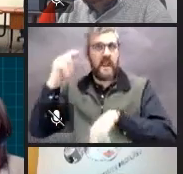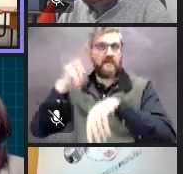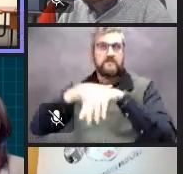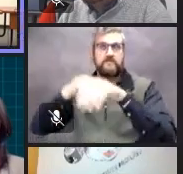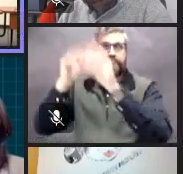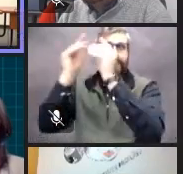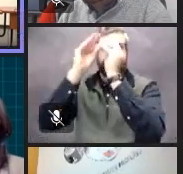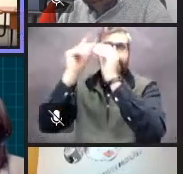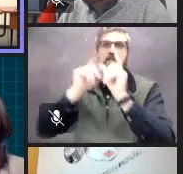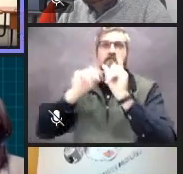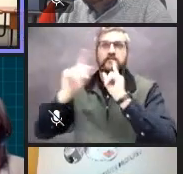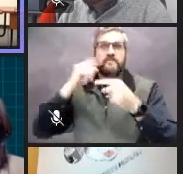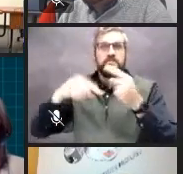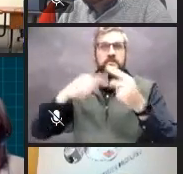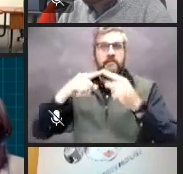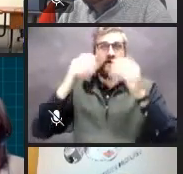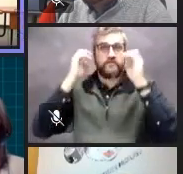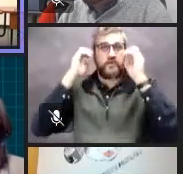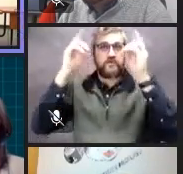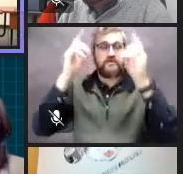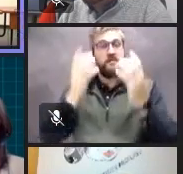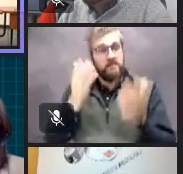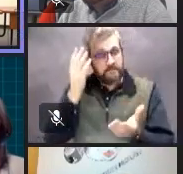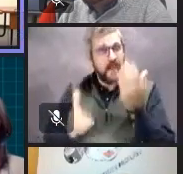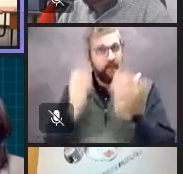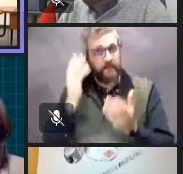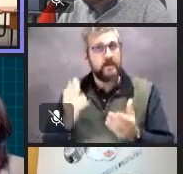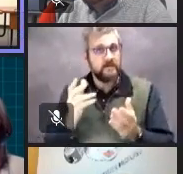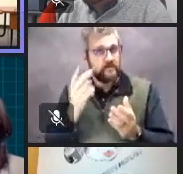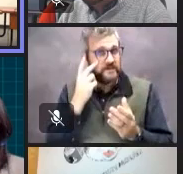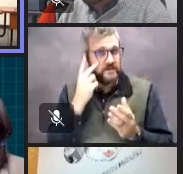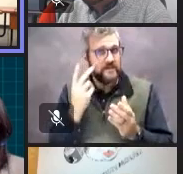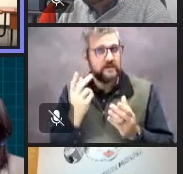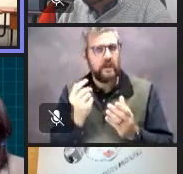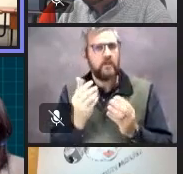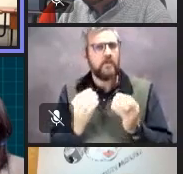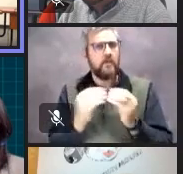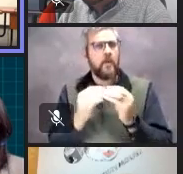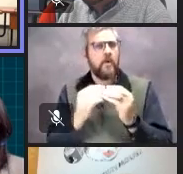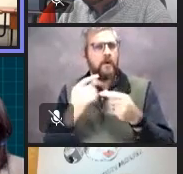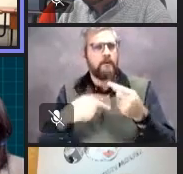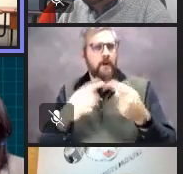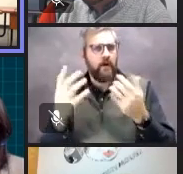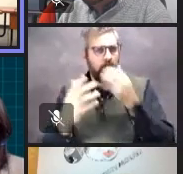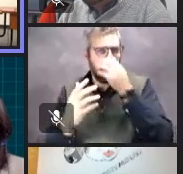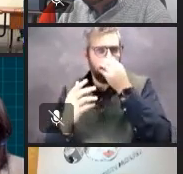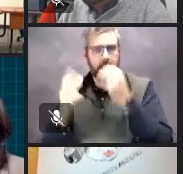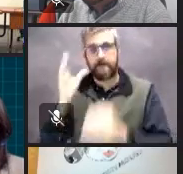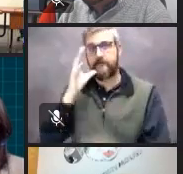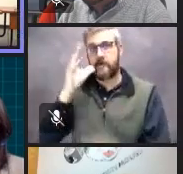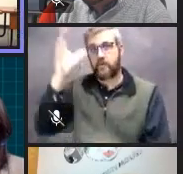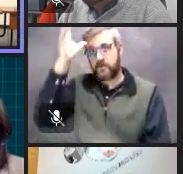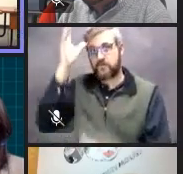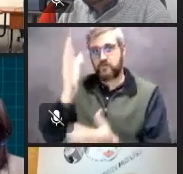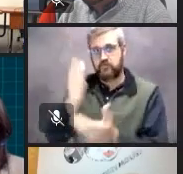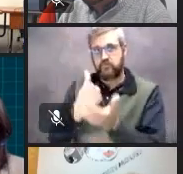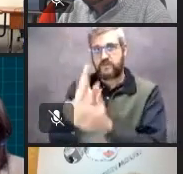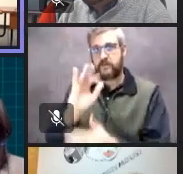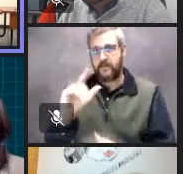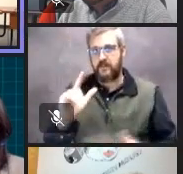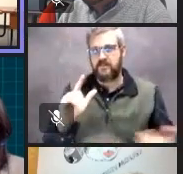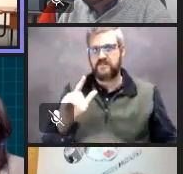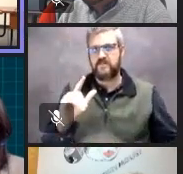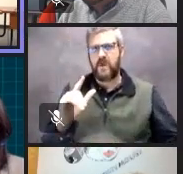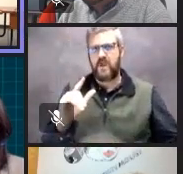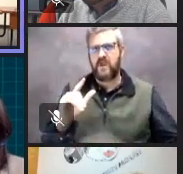conversations around education. We may see also sort of related to that some kind of parental rights bill. I don't know what exactly